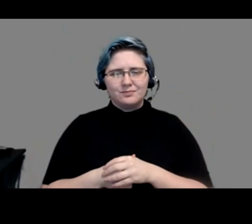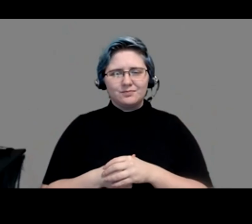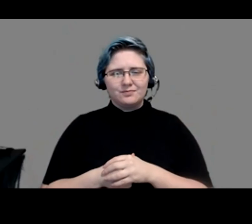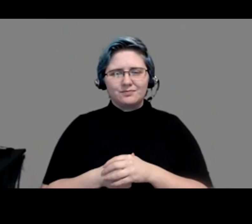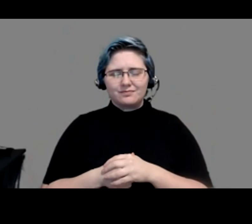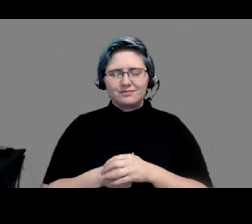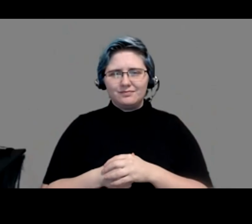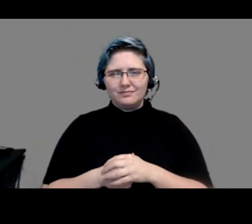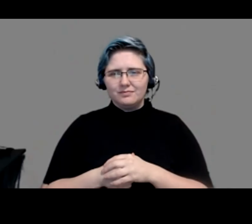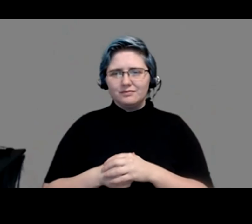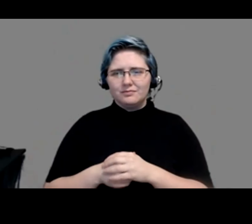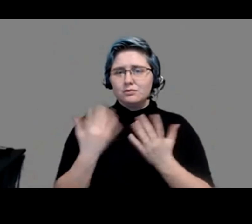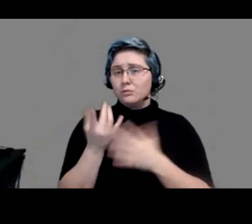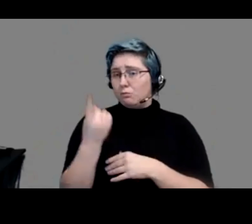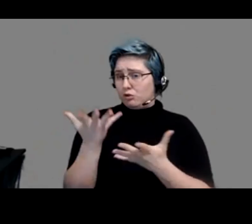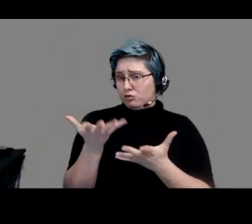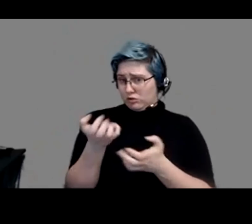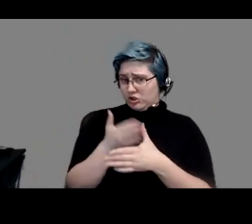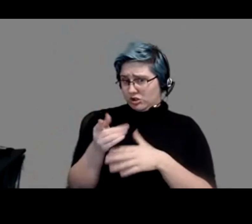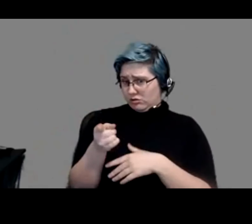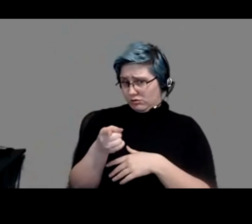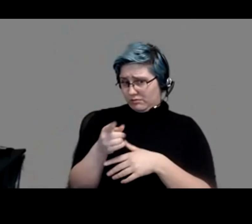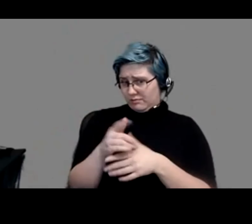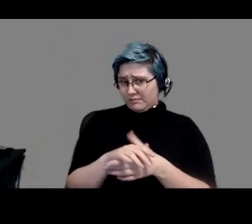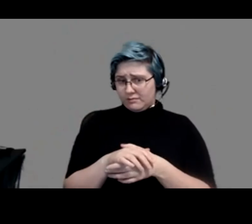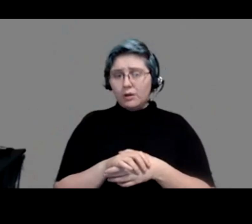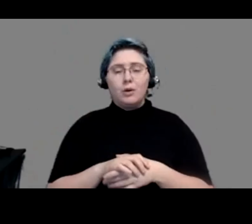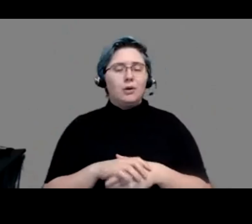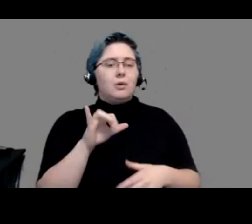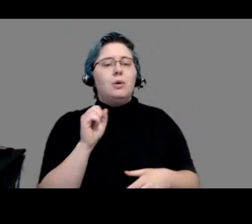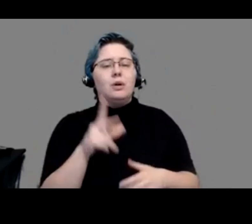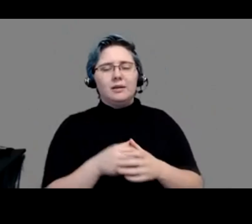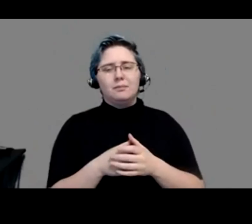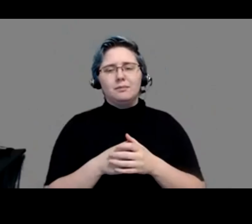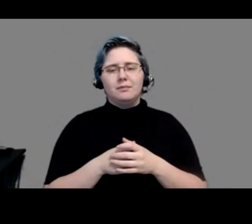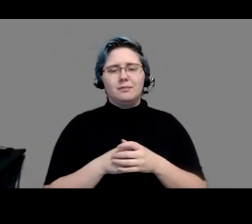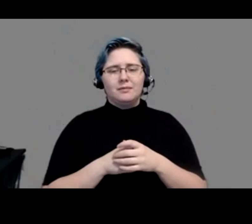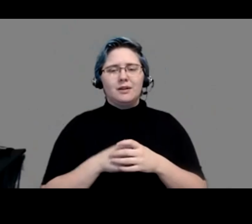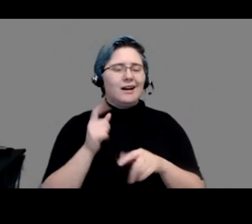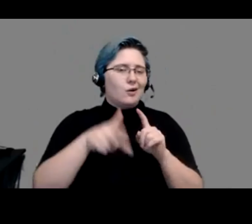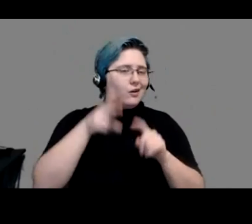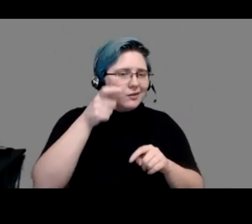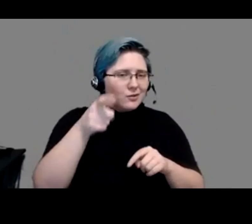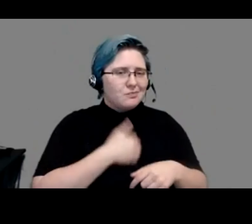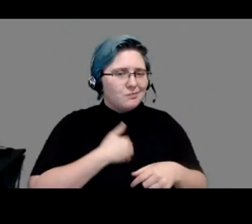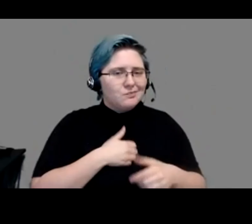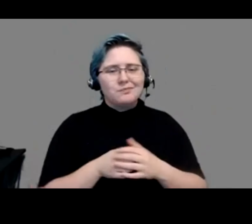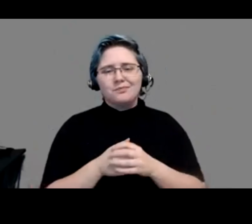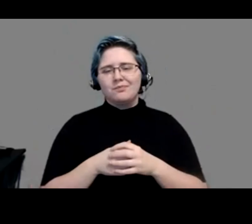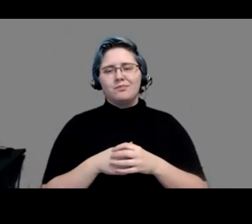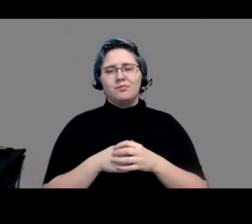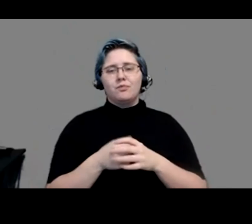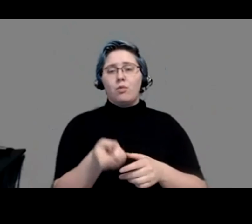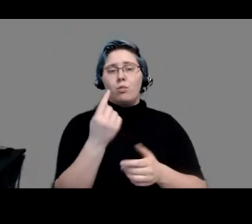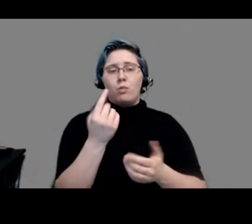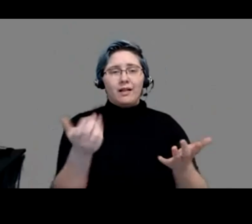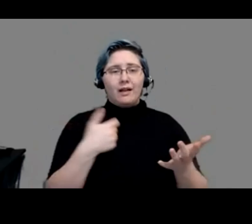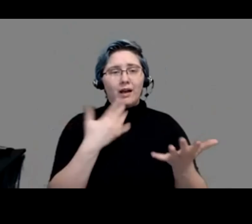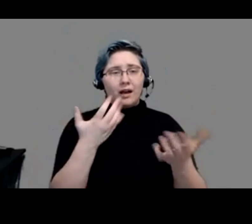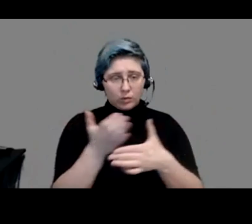What one thing would you like to share with everyone? Yep. Okay, I couldn't hear you. One thing I would like to